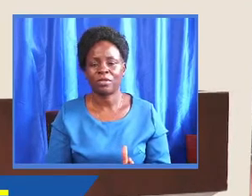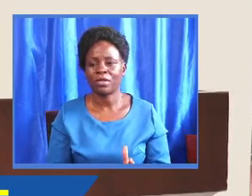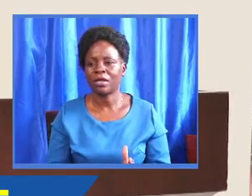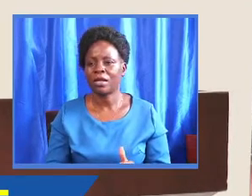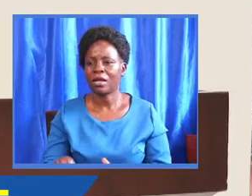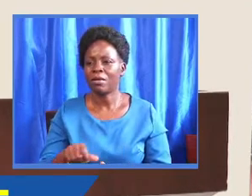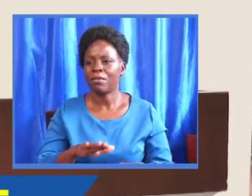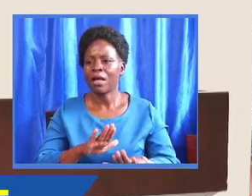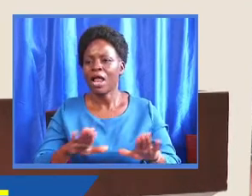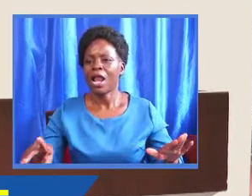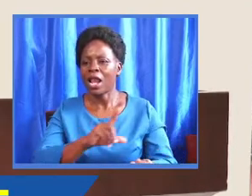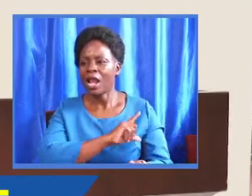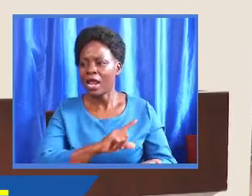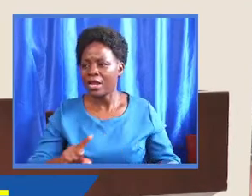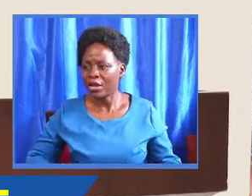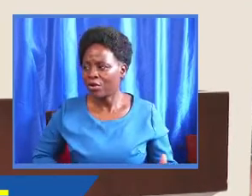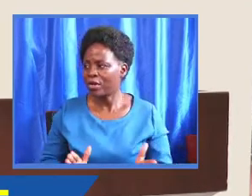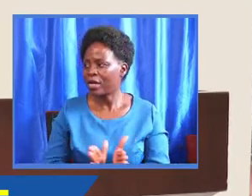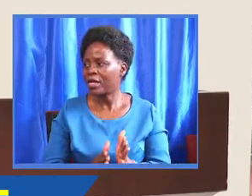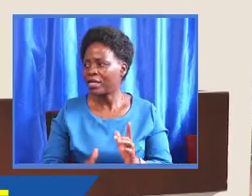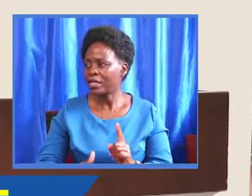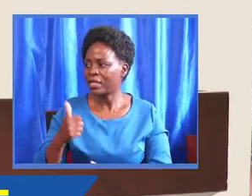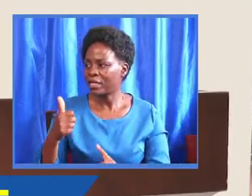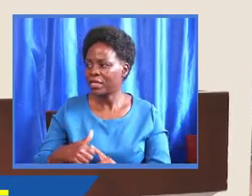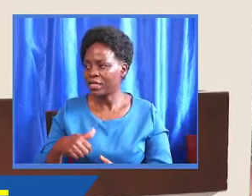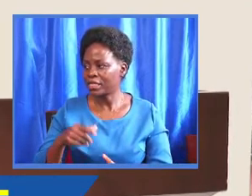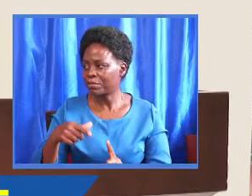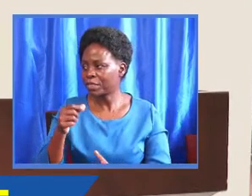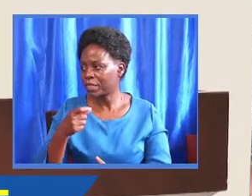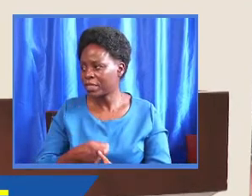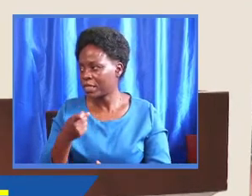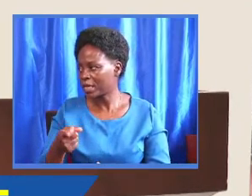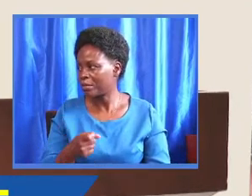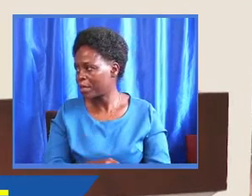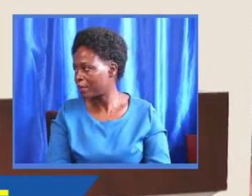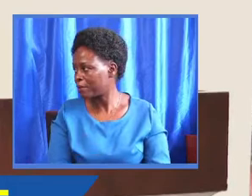the landlords and tenants, especially in Kampala.